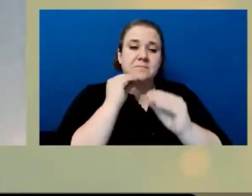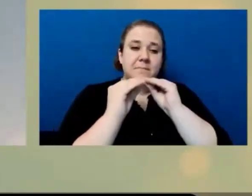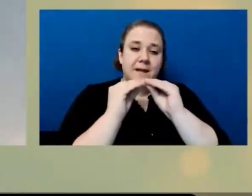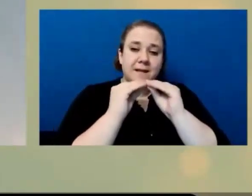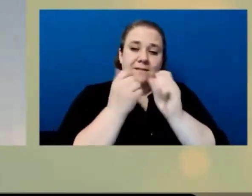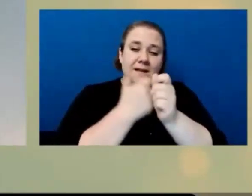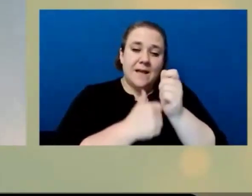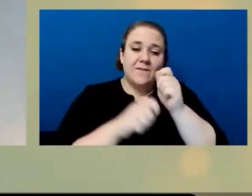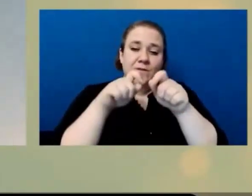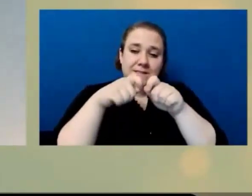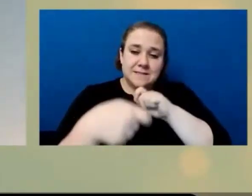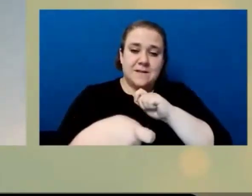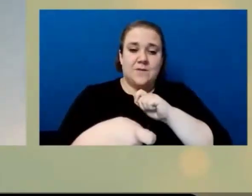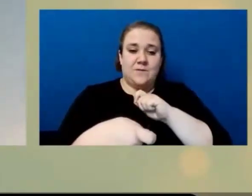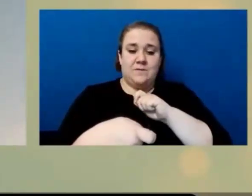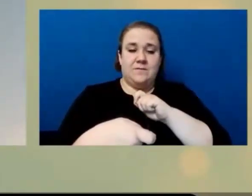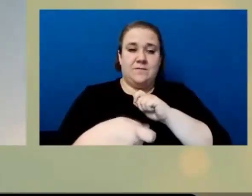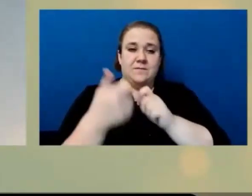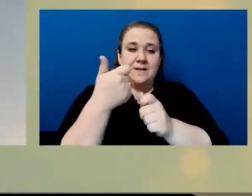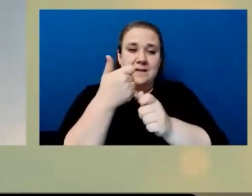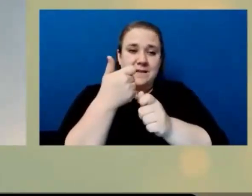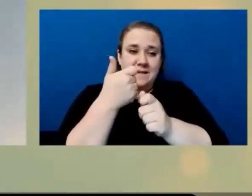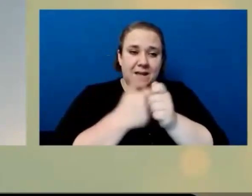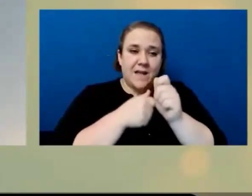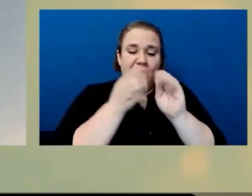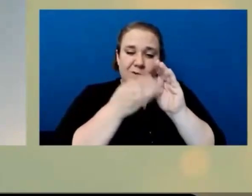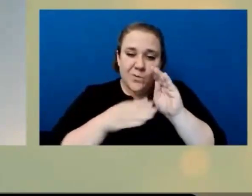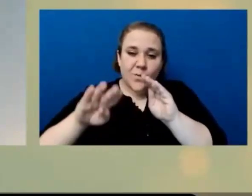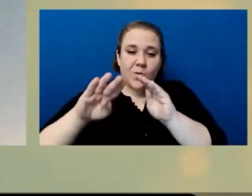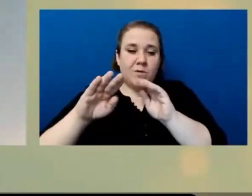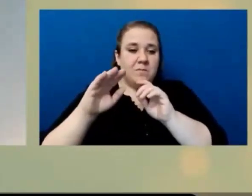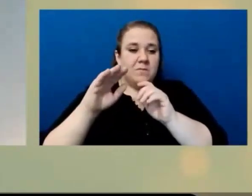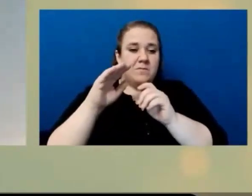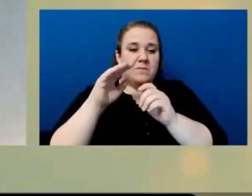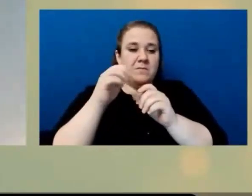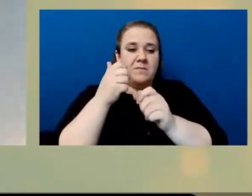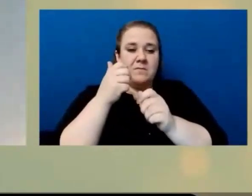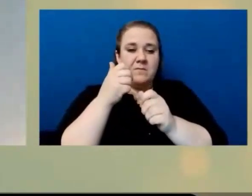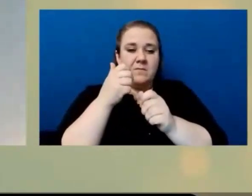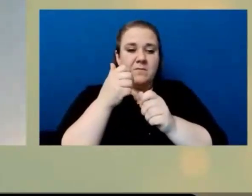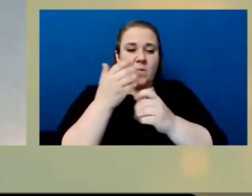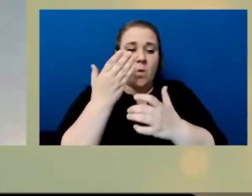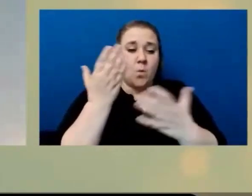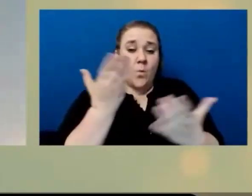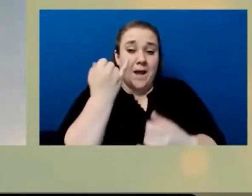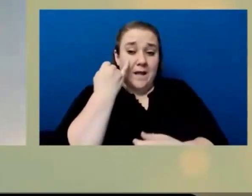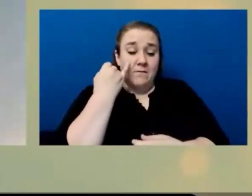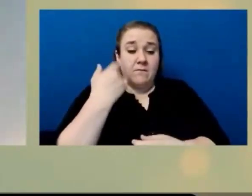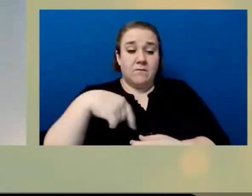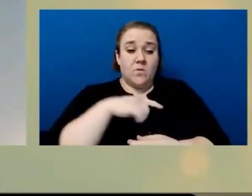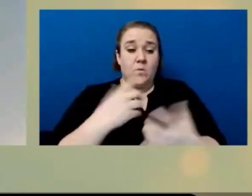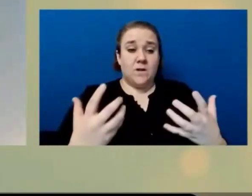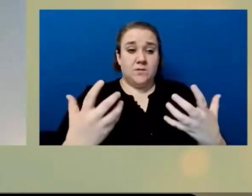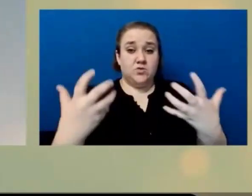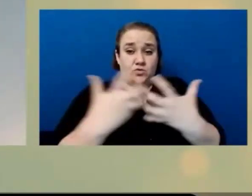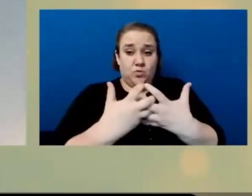in mutual thriving? And what if our heartbreak is the needle that will sew us back